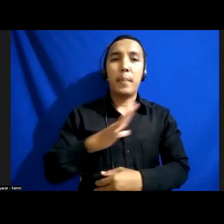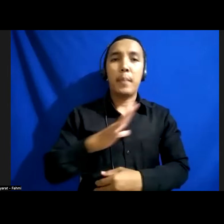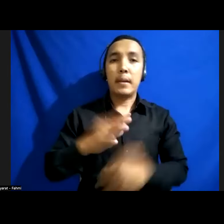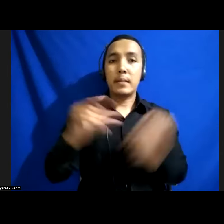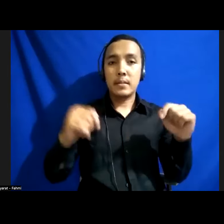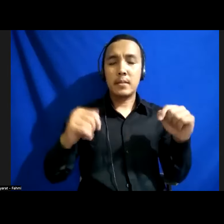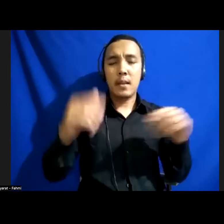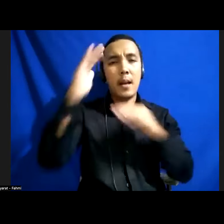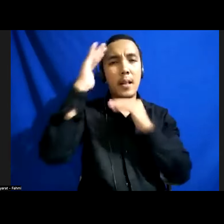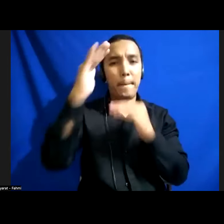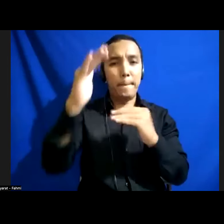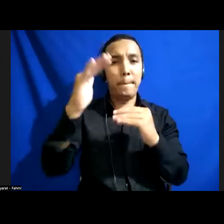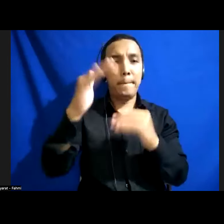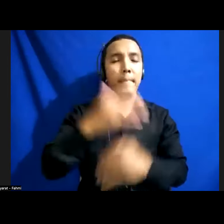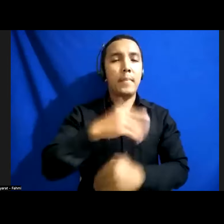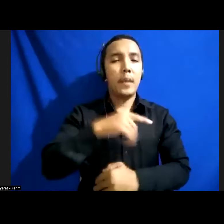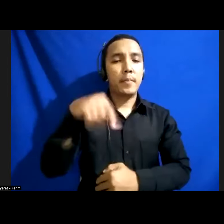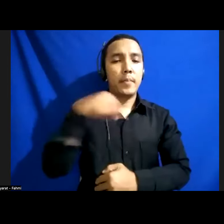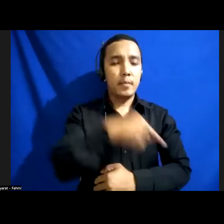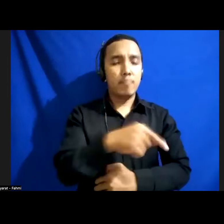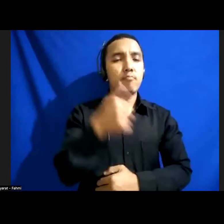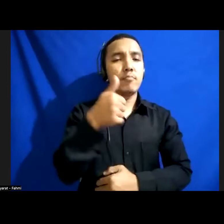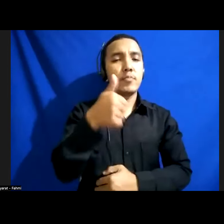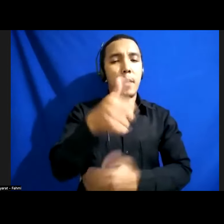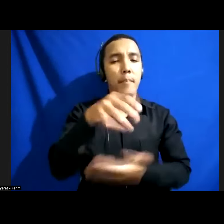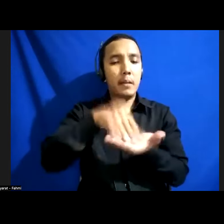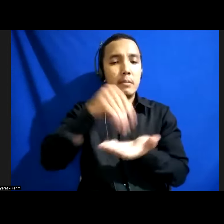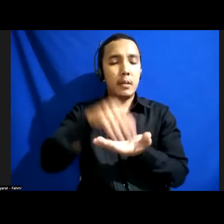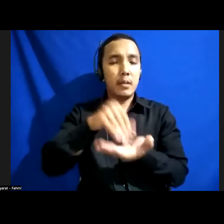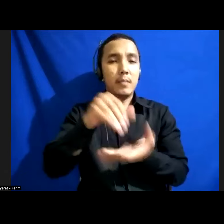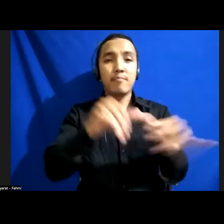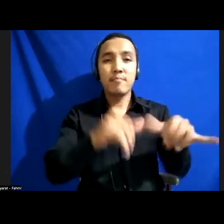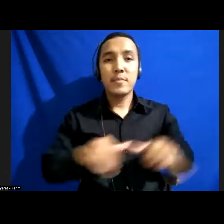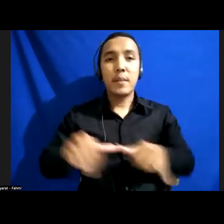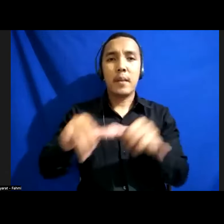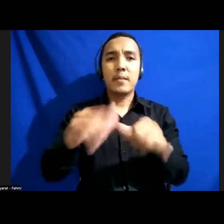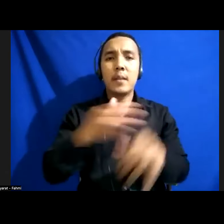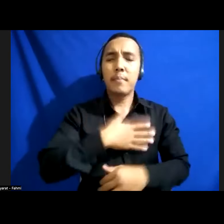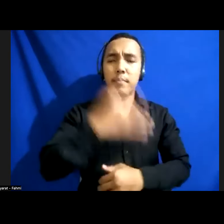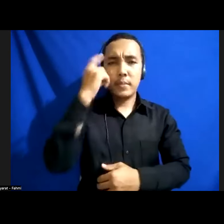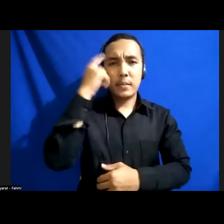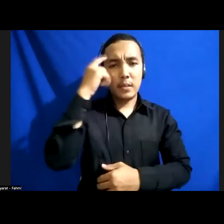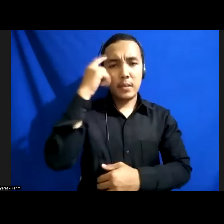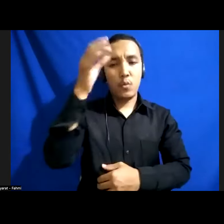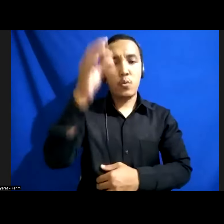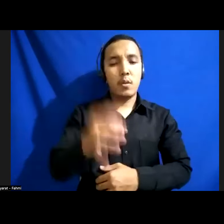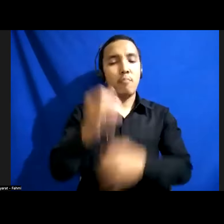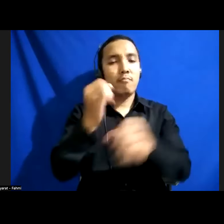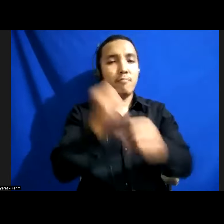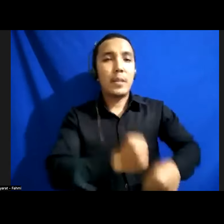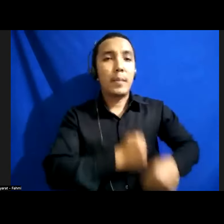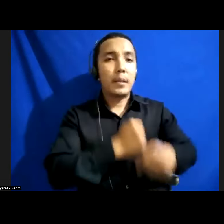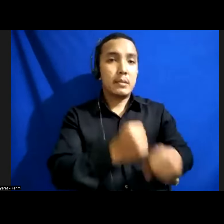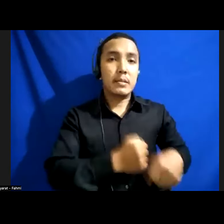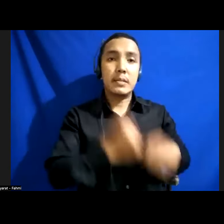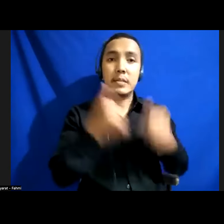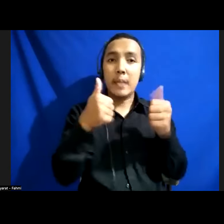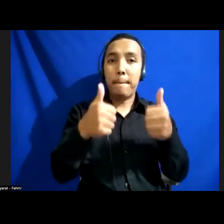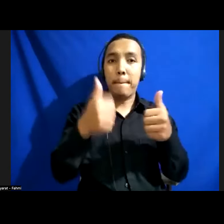have initiated can be common learning for us all. So I think Banjarmasin is ready to continue